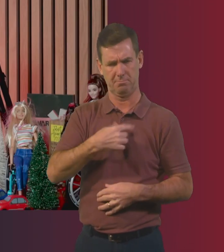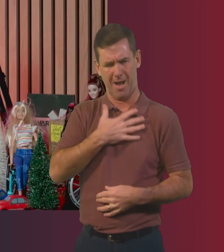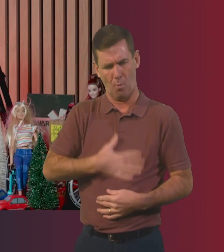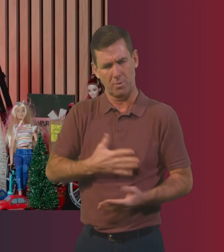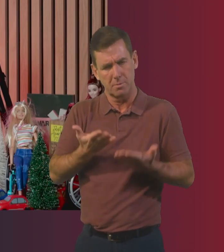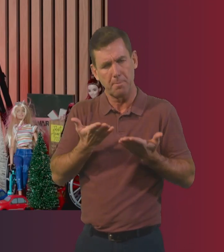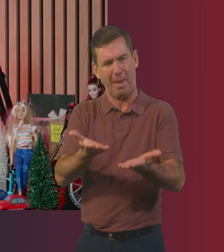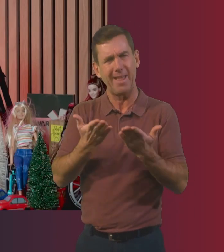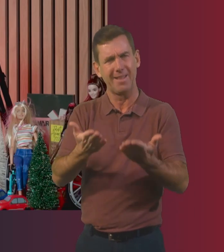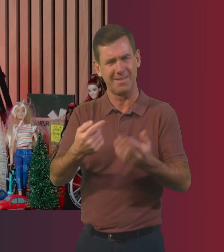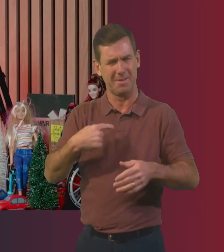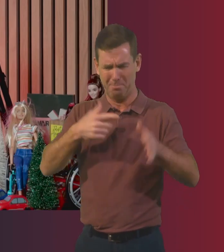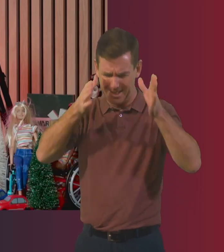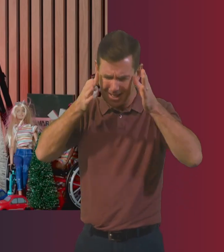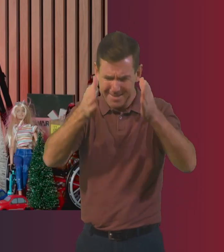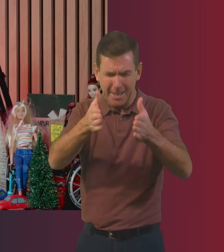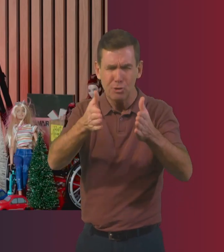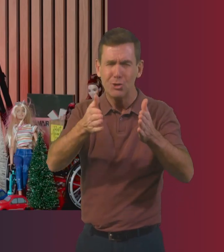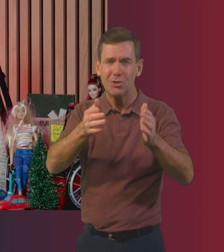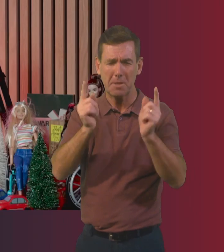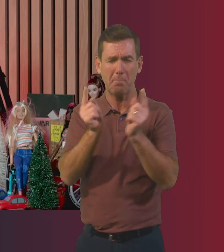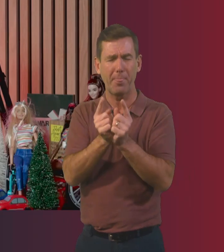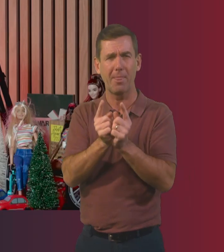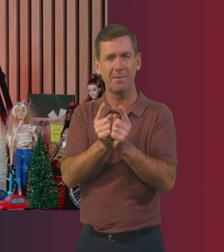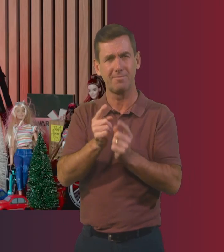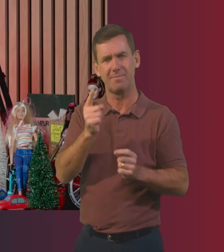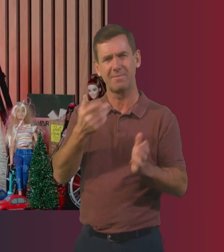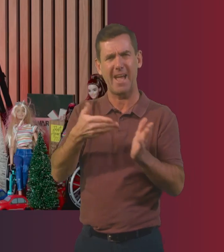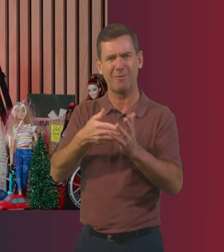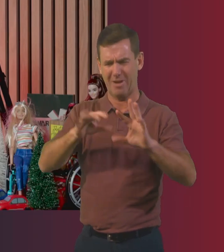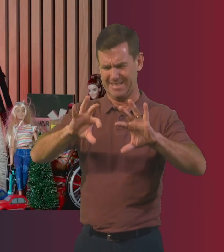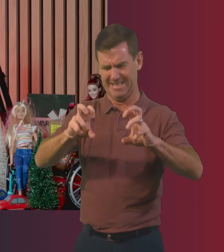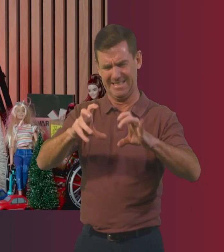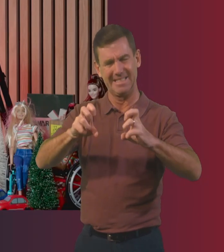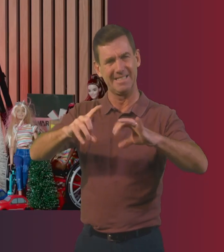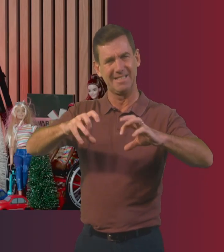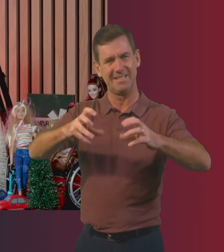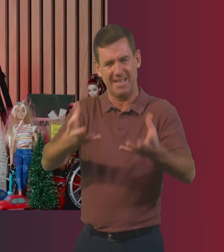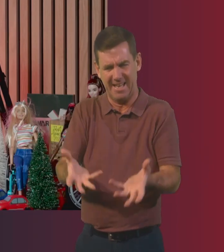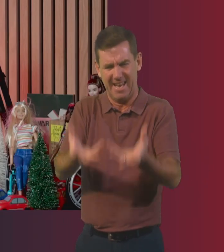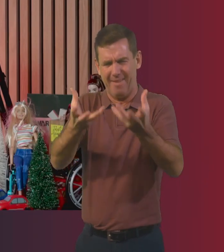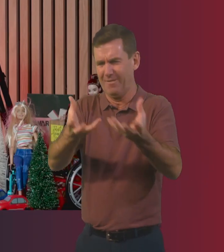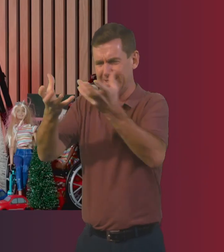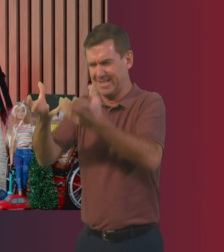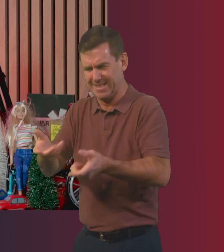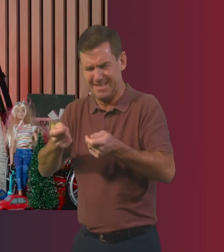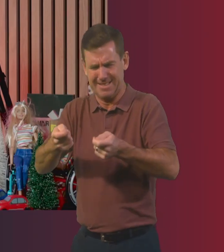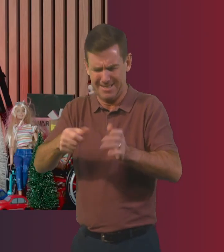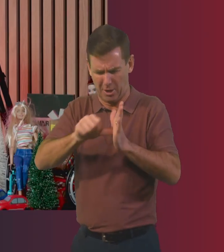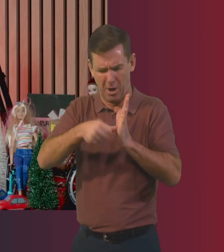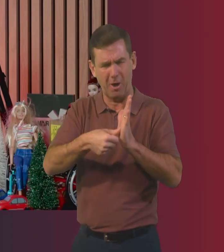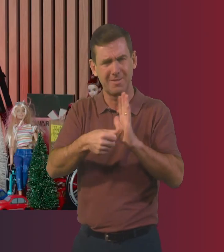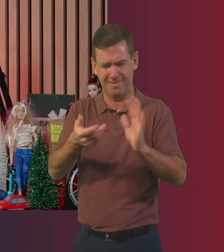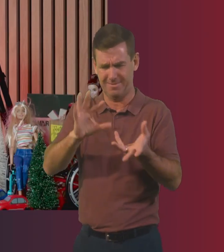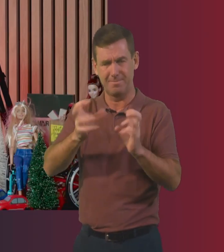attention span, but also on a practical level, I've got poor dexterity, so I struggle to lift things. And obviously